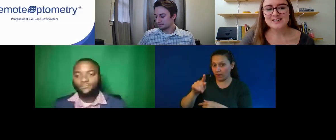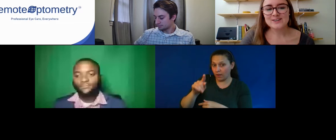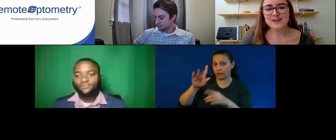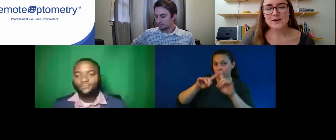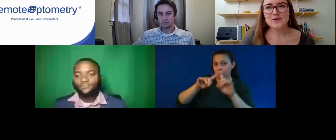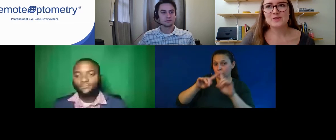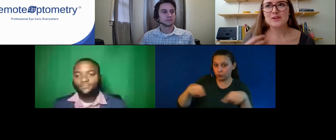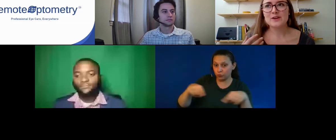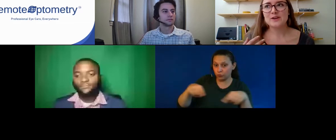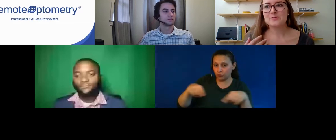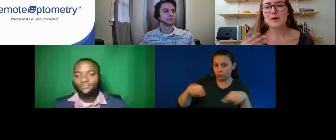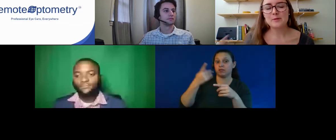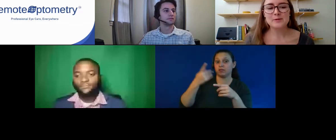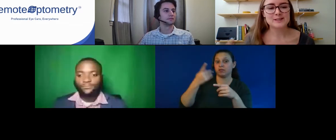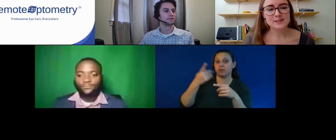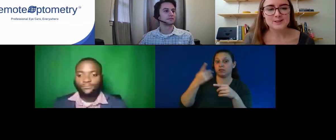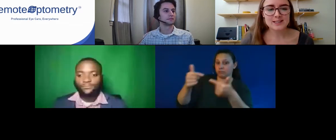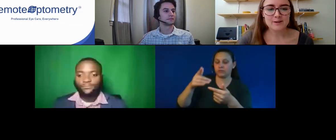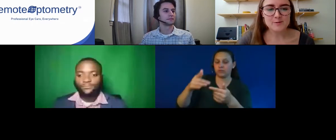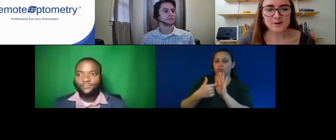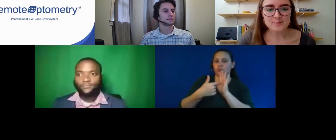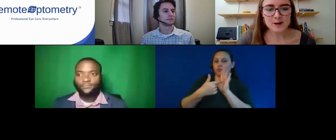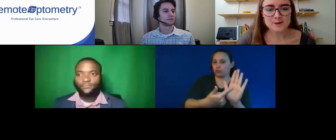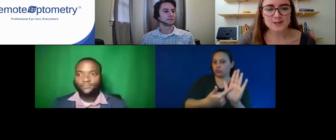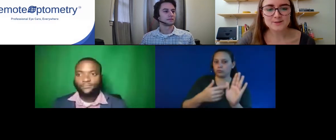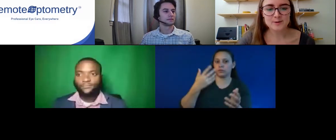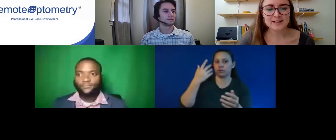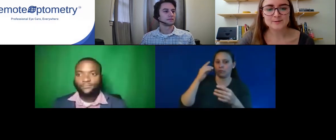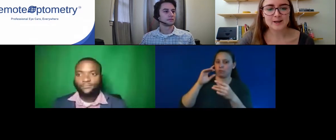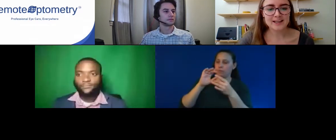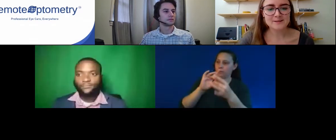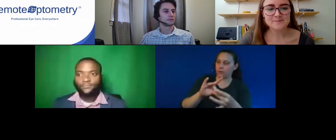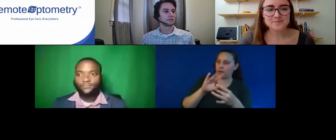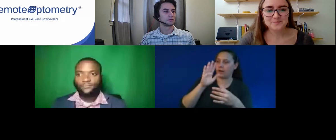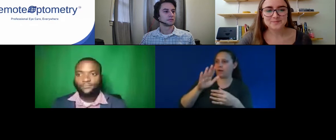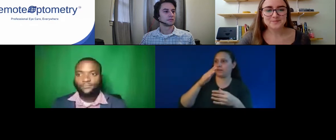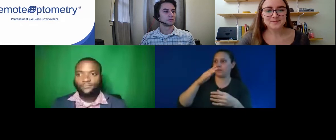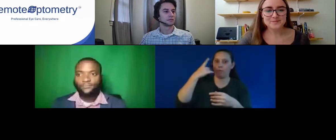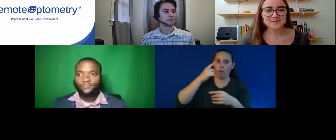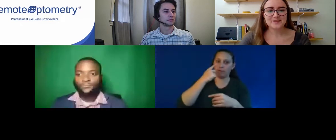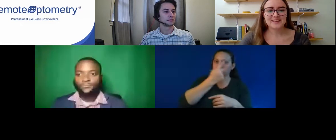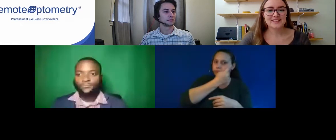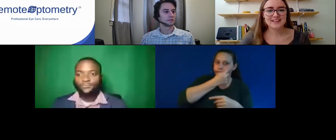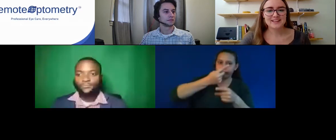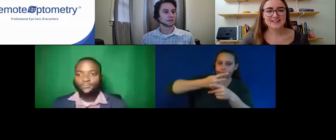to you the problem and solution that remote optometry is bringing to market.